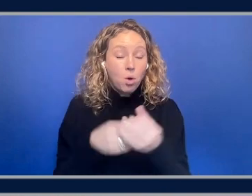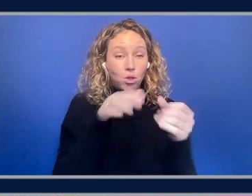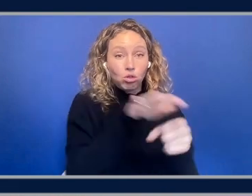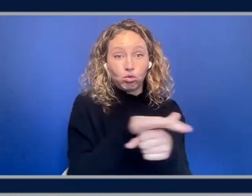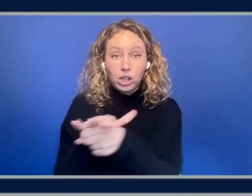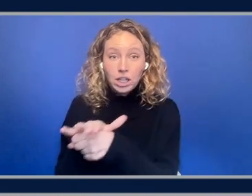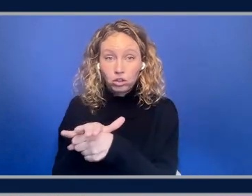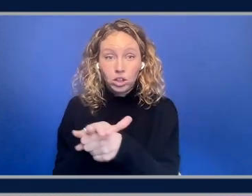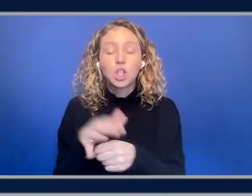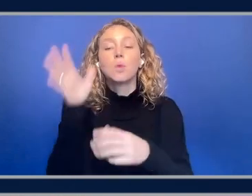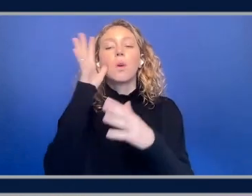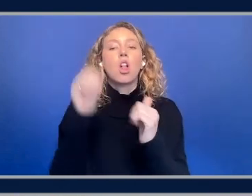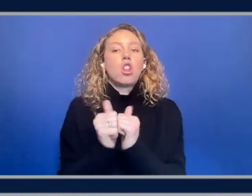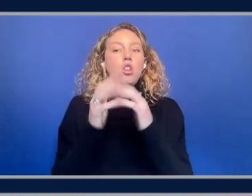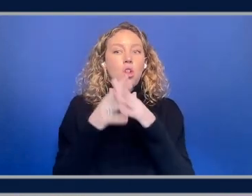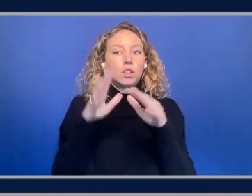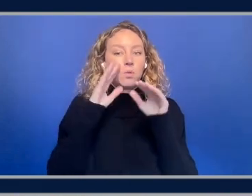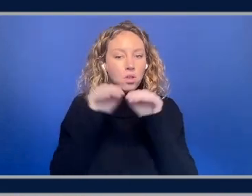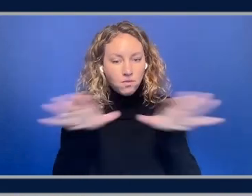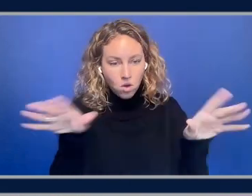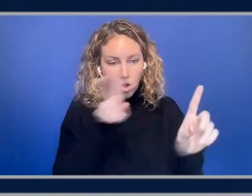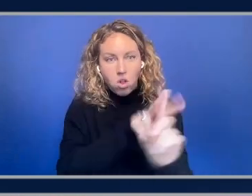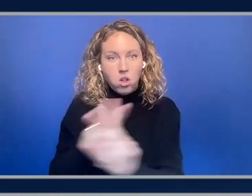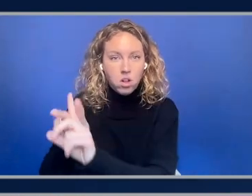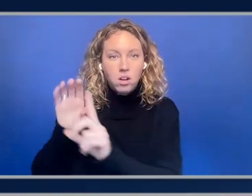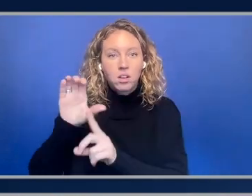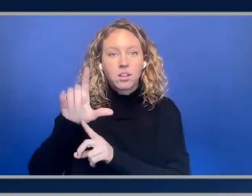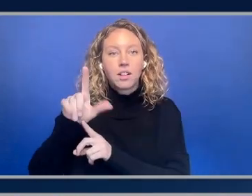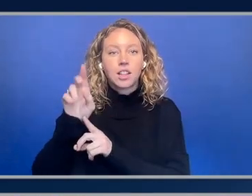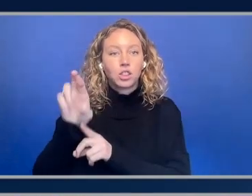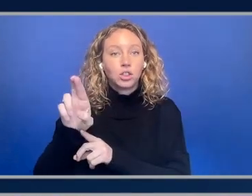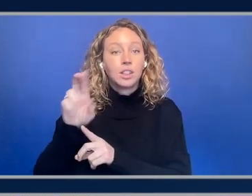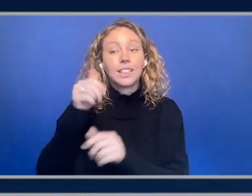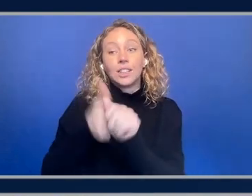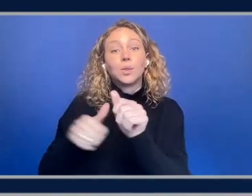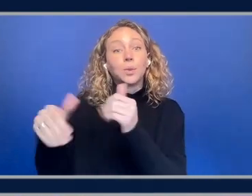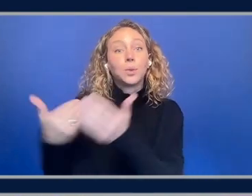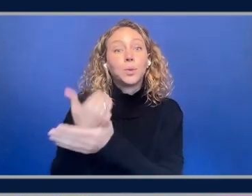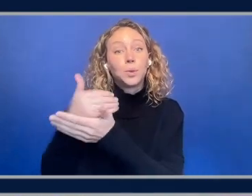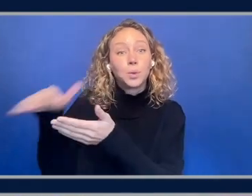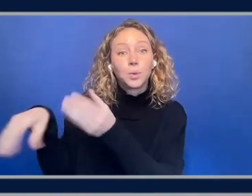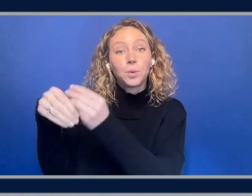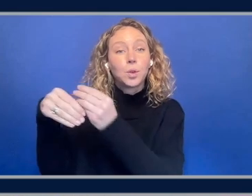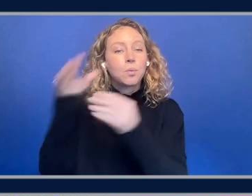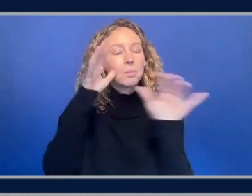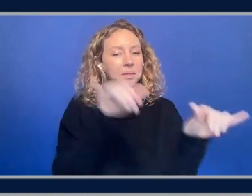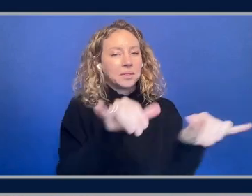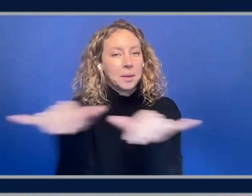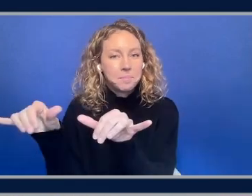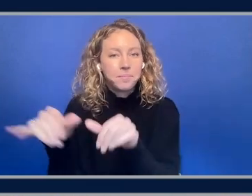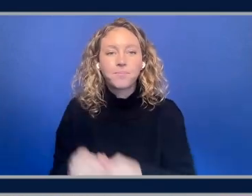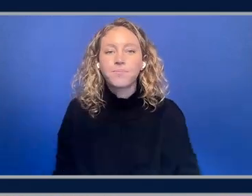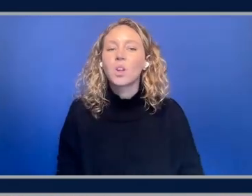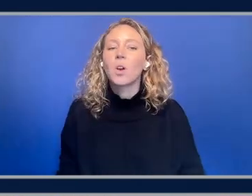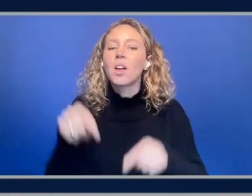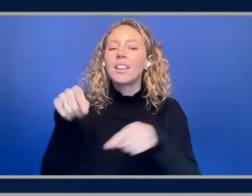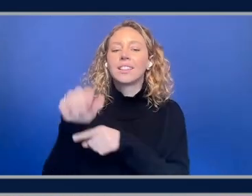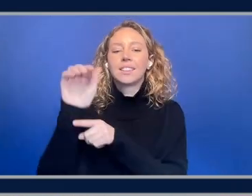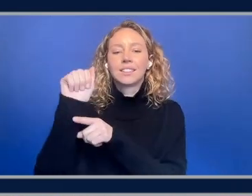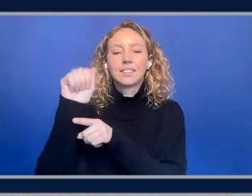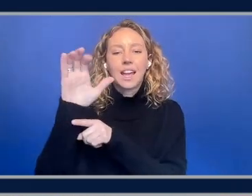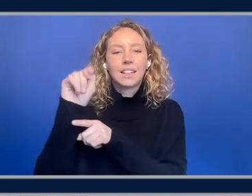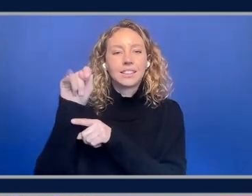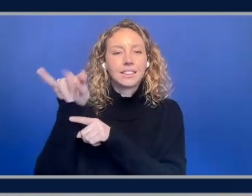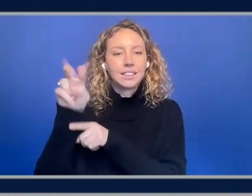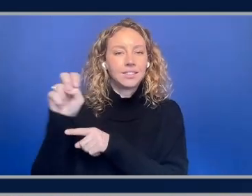it for the entire cluster and it'll propagate every new. Yes, think about it. It's active. So all the